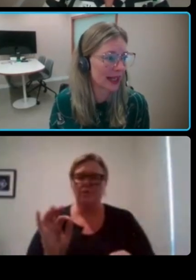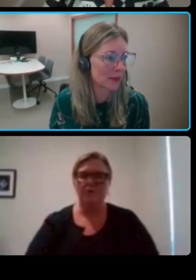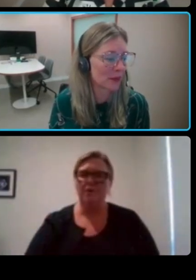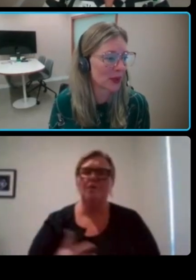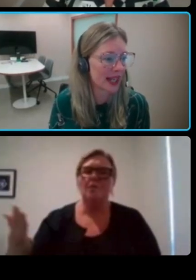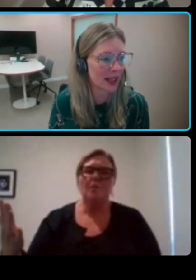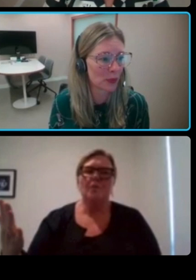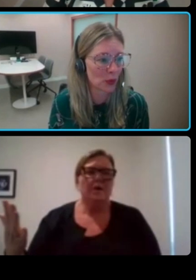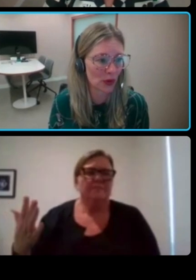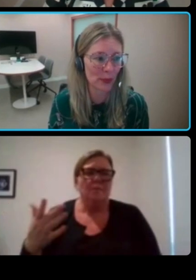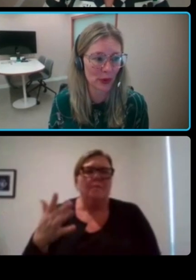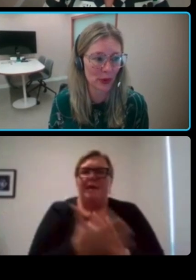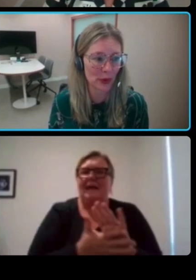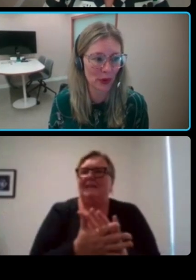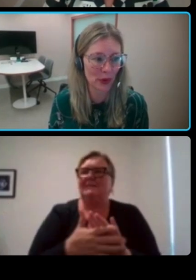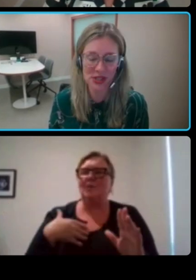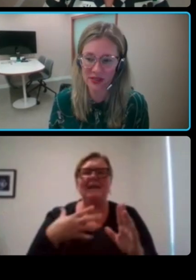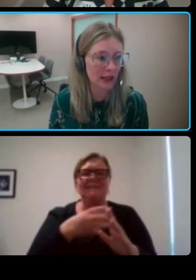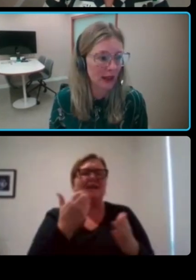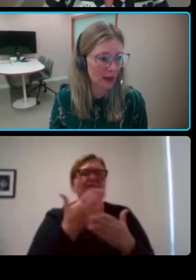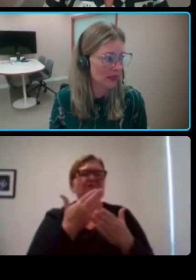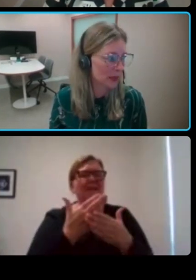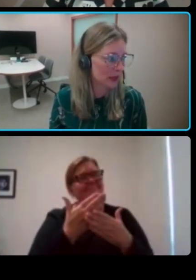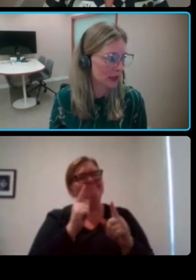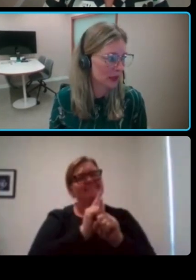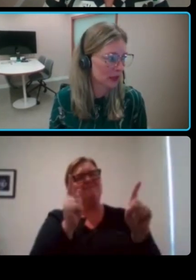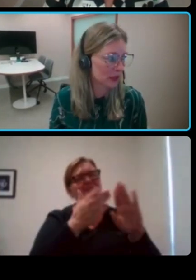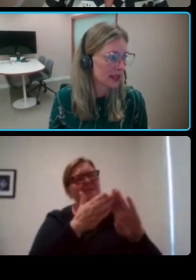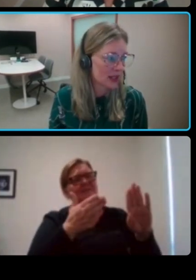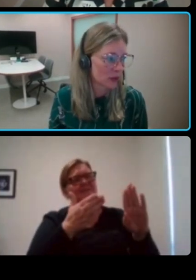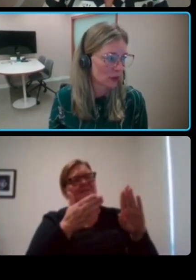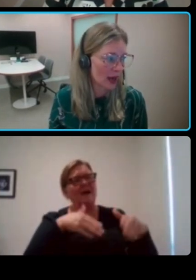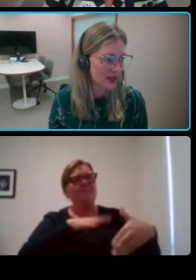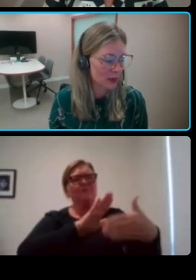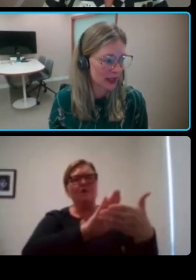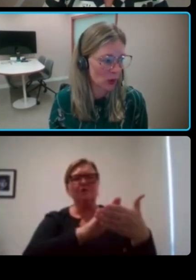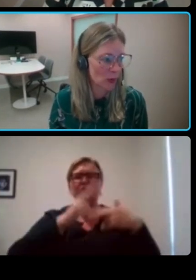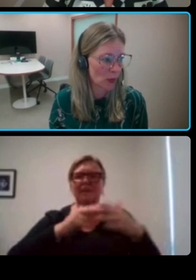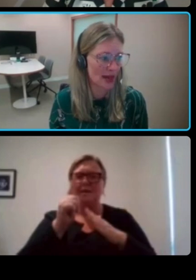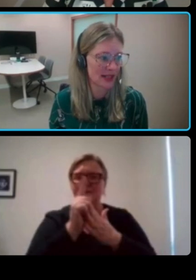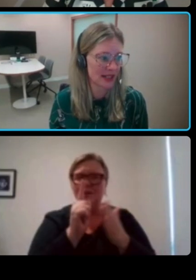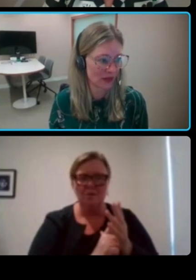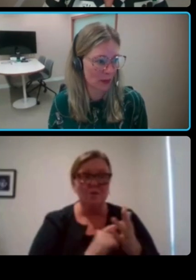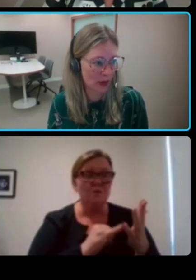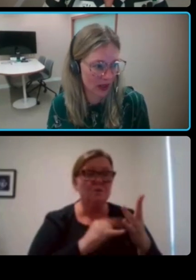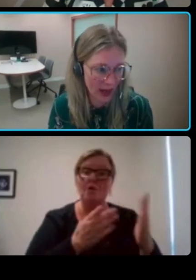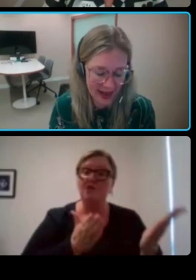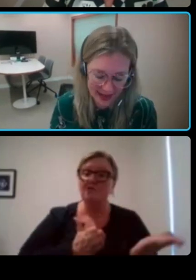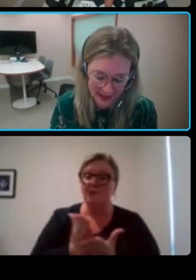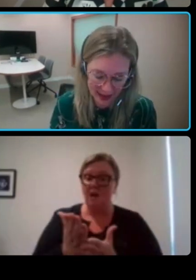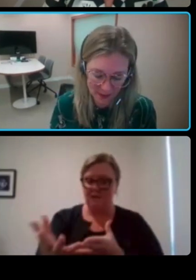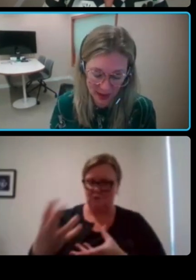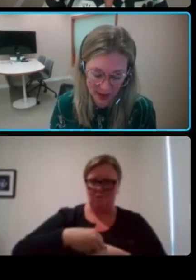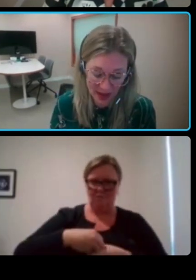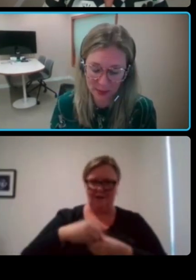result, we're taking a broader approach in developing the bill. So rights will be incorporated into the framework in a